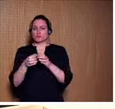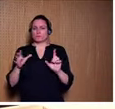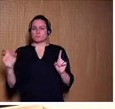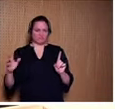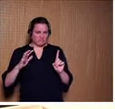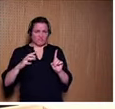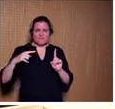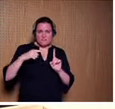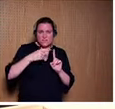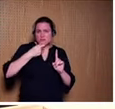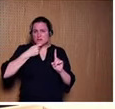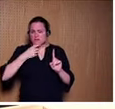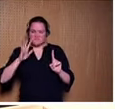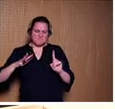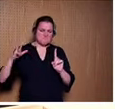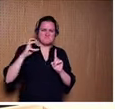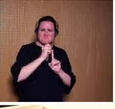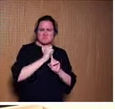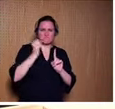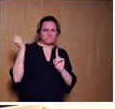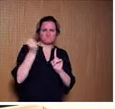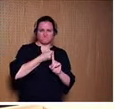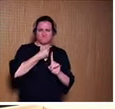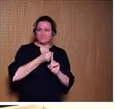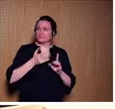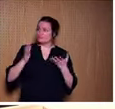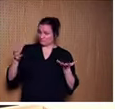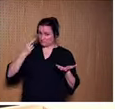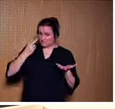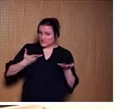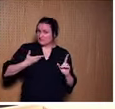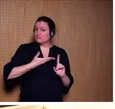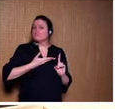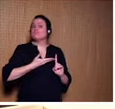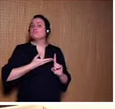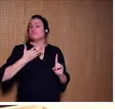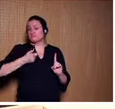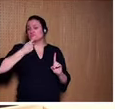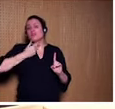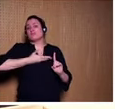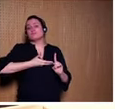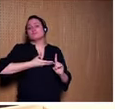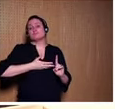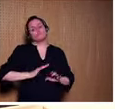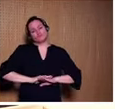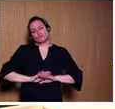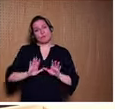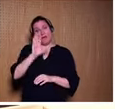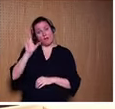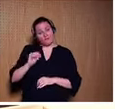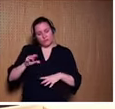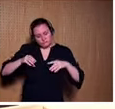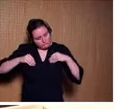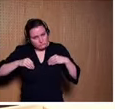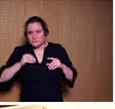sent videos of him naked confessing he was gay. They said it was un-African to be gay.